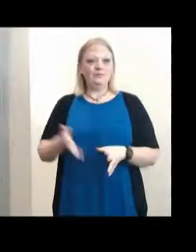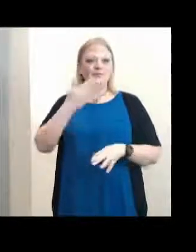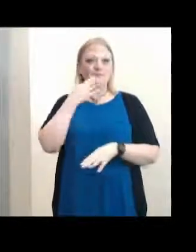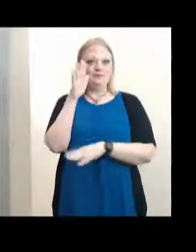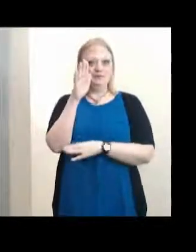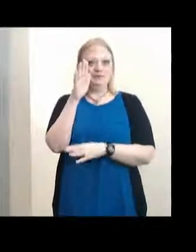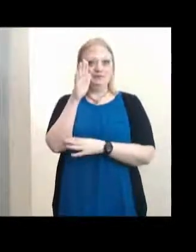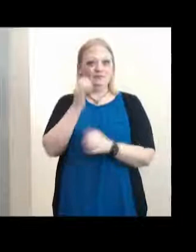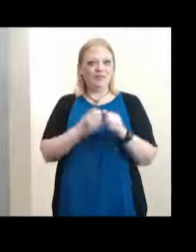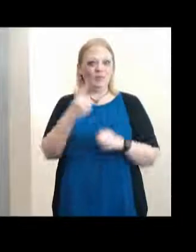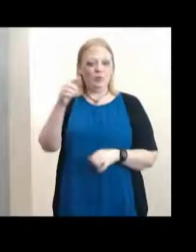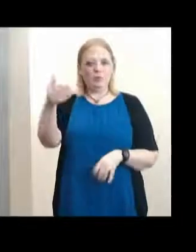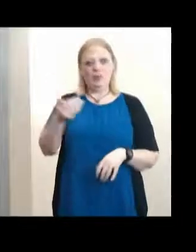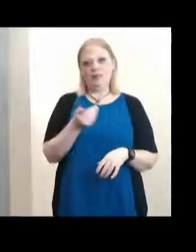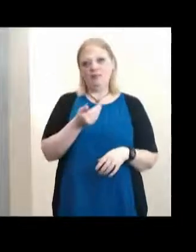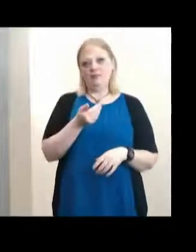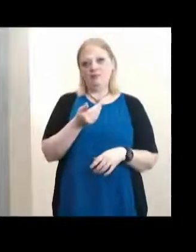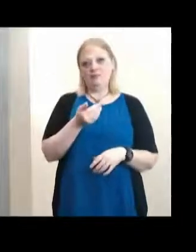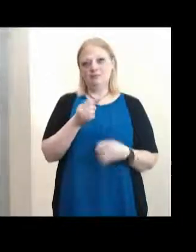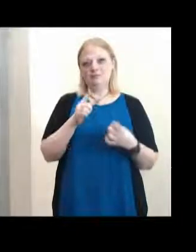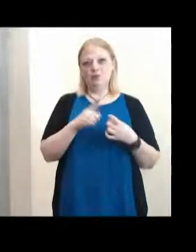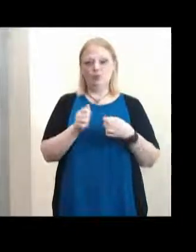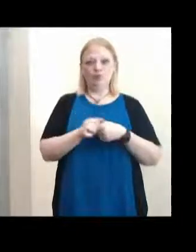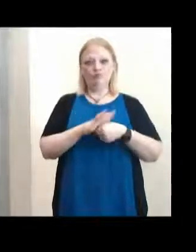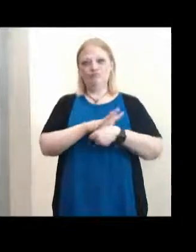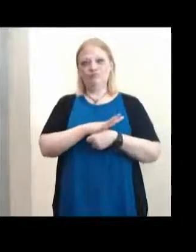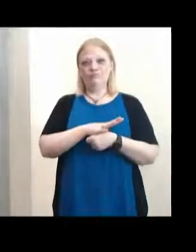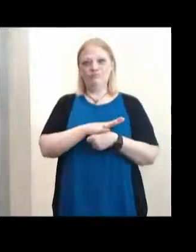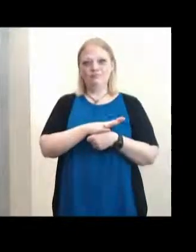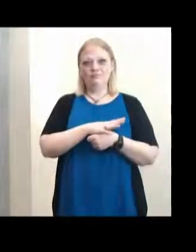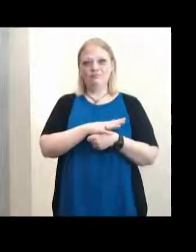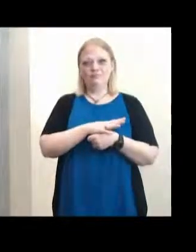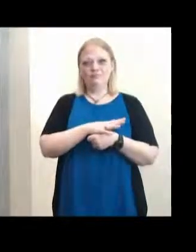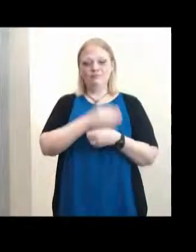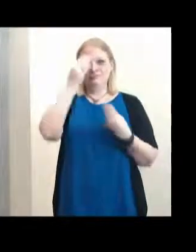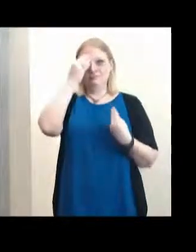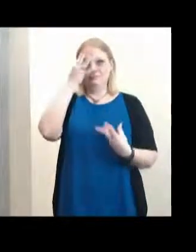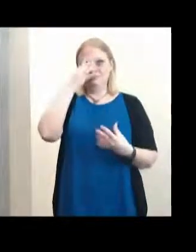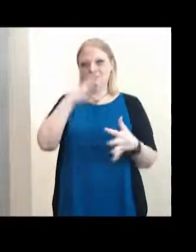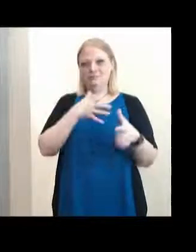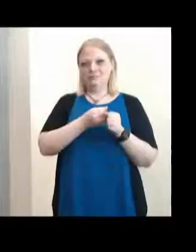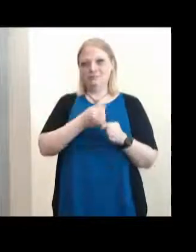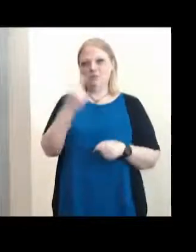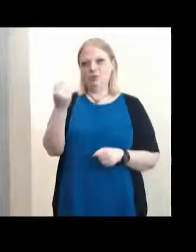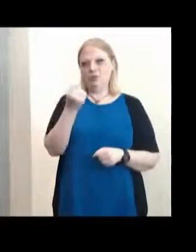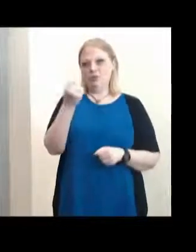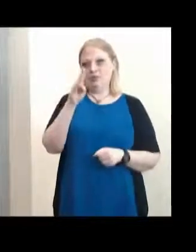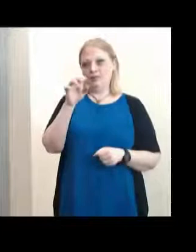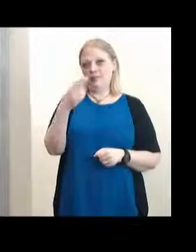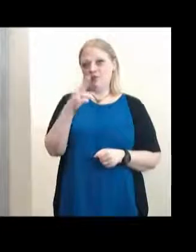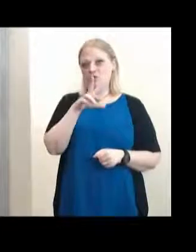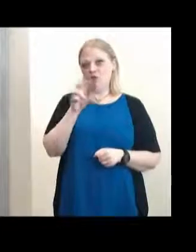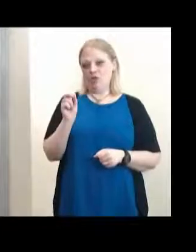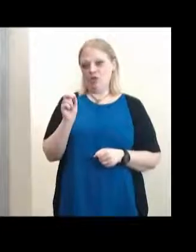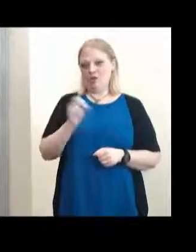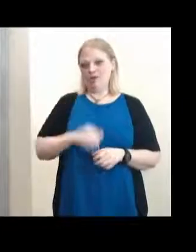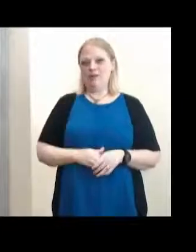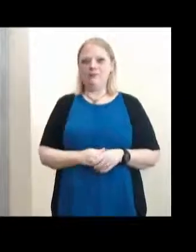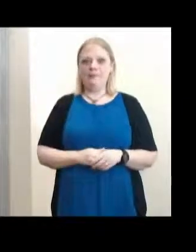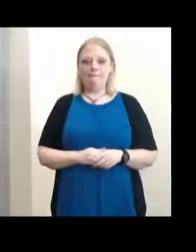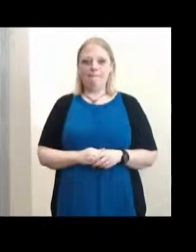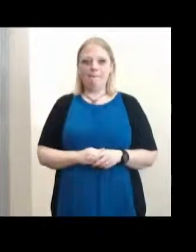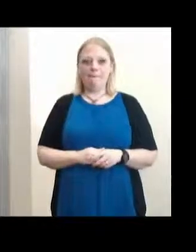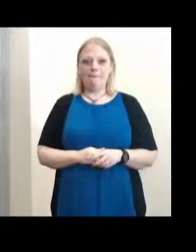Good afternoon, everyone. Welcome to our COVID-19 update for Tuesday, March 30th.